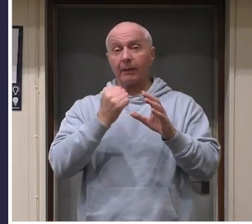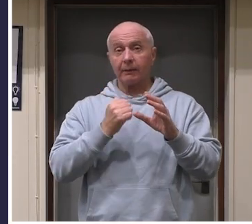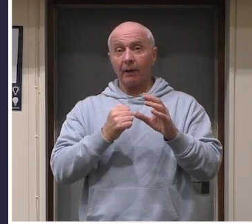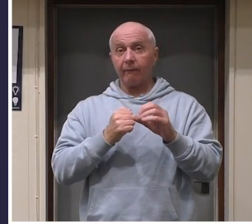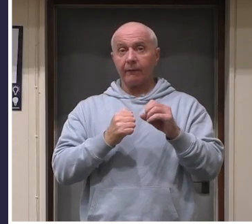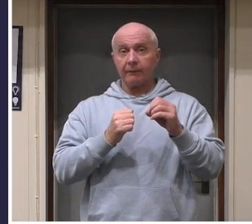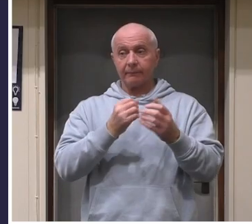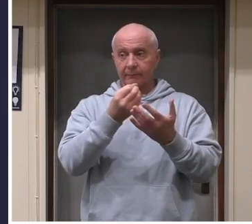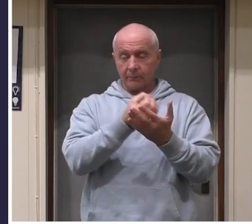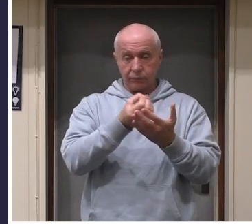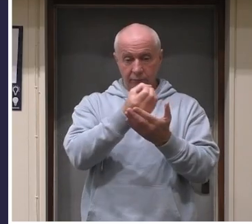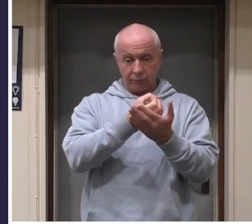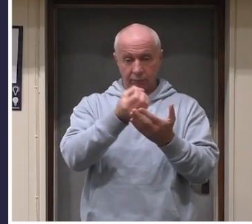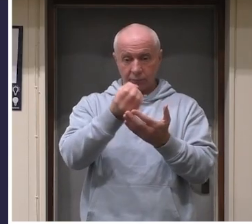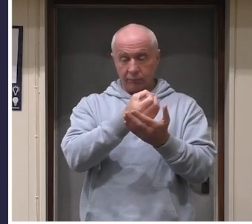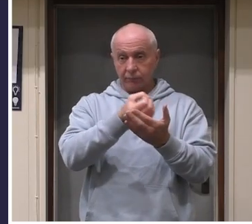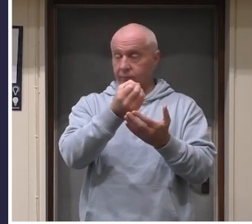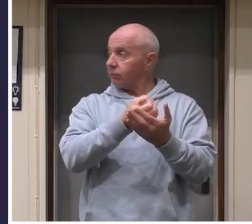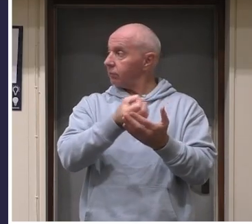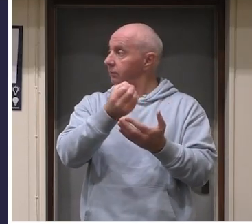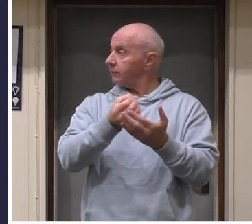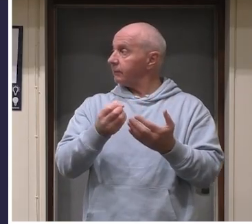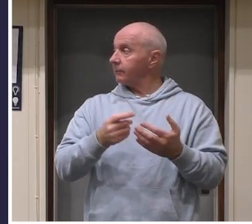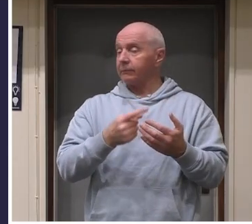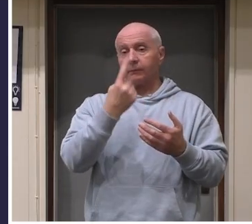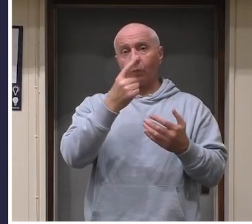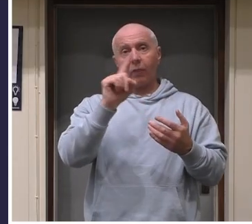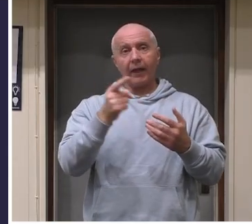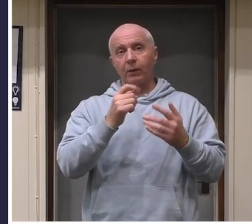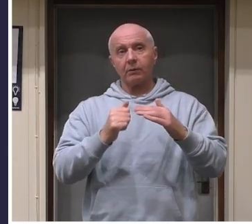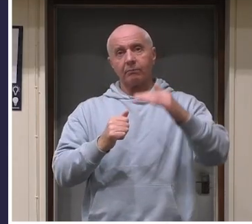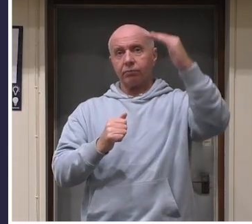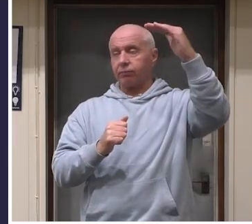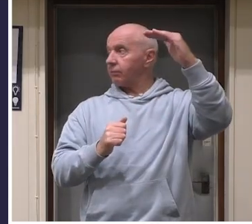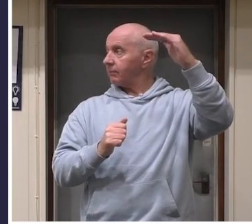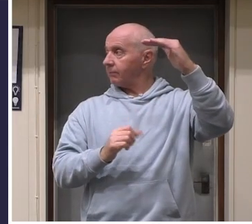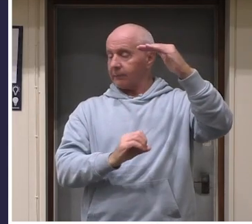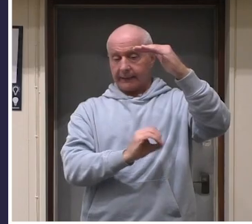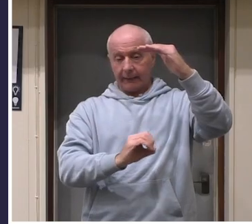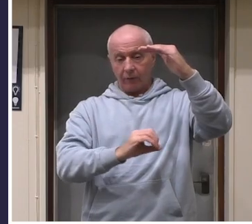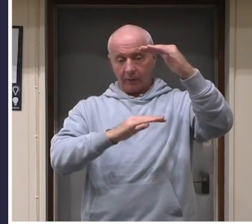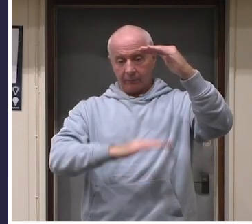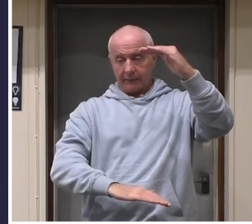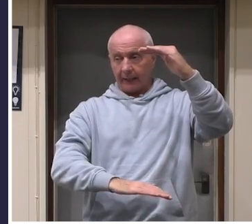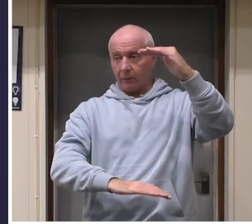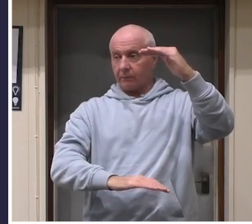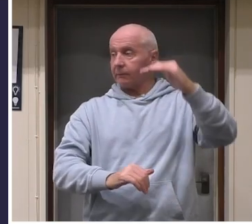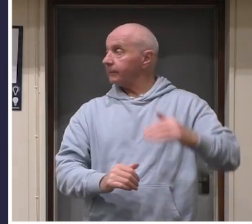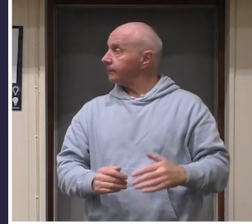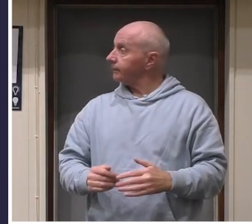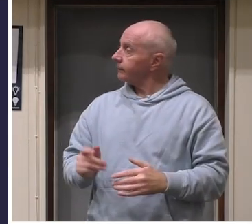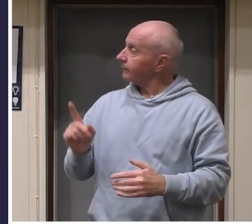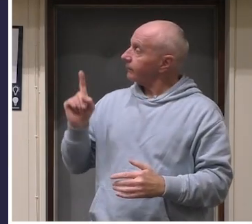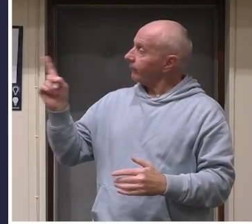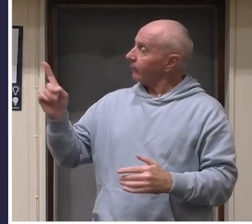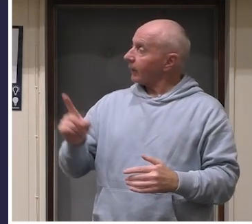of your harmonic oscillator. So n equal to 1,000 is somewhere up there. N equal to 0 is the lowest energy possible.